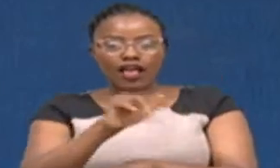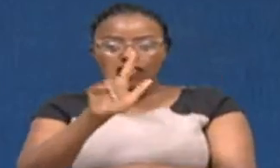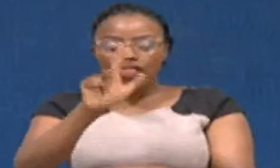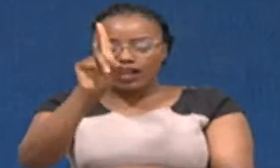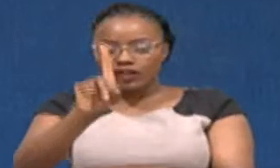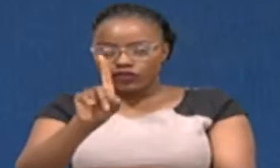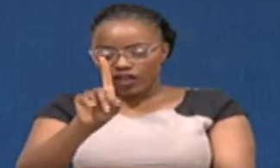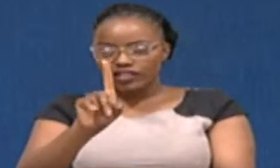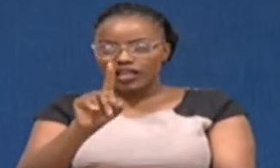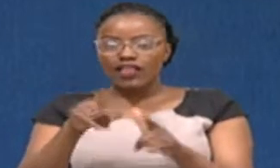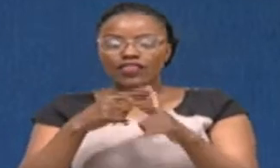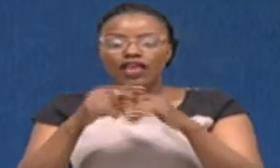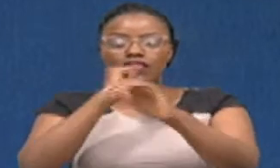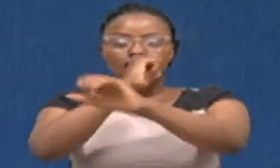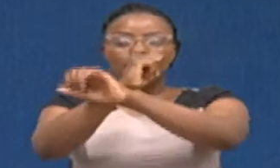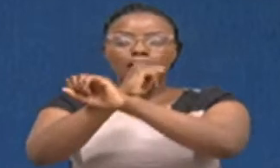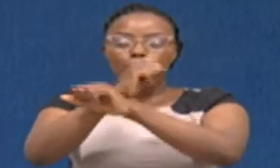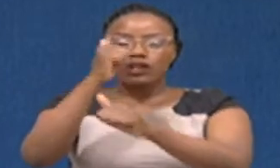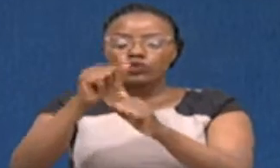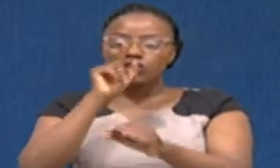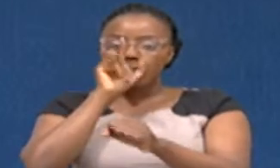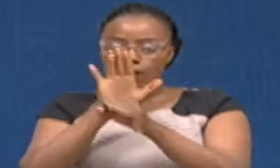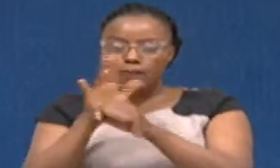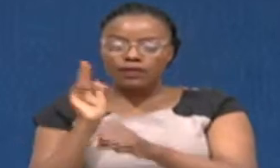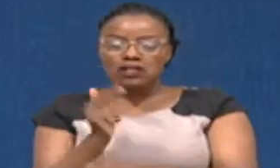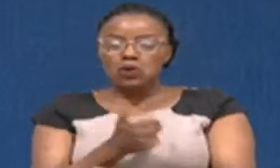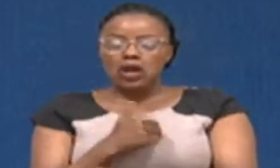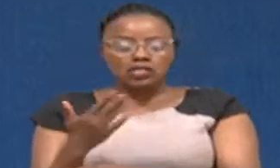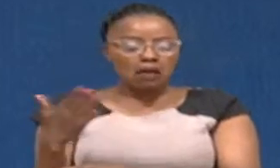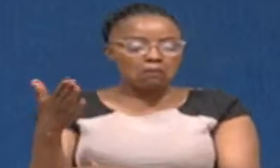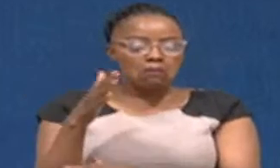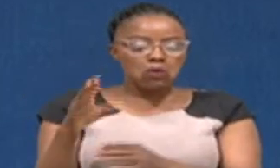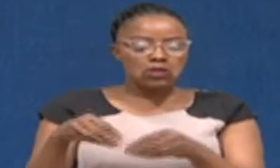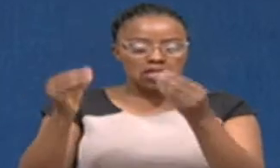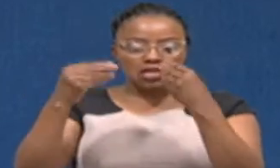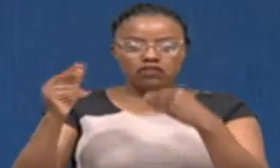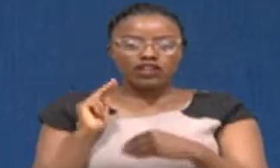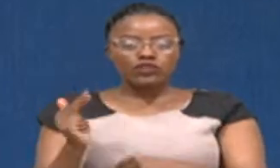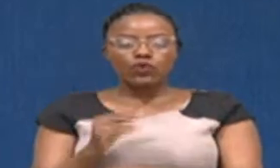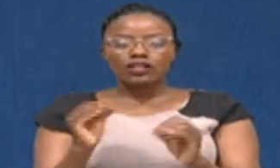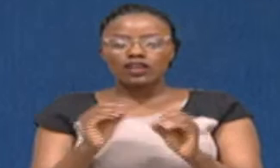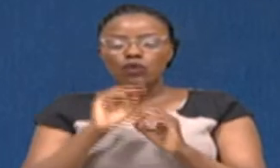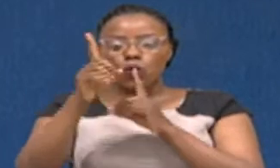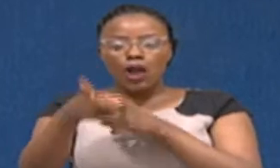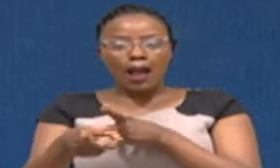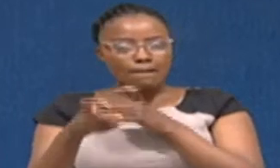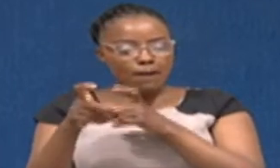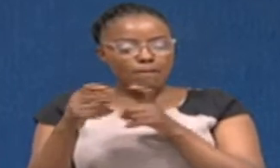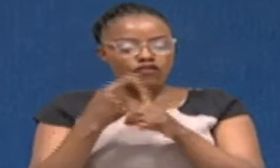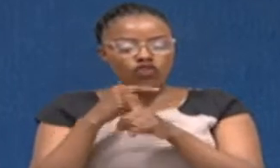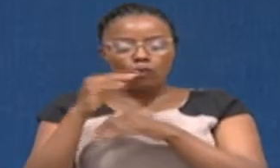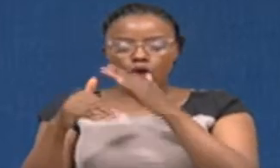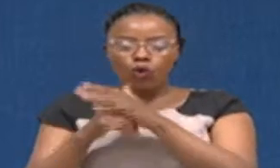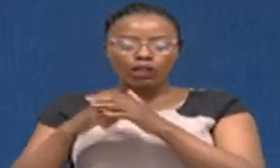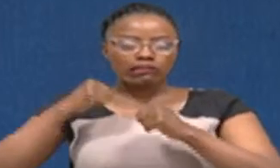31st, the protection that was promised to us never came by. We were attacked from all